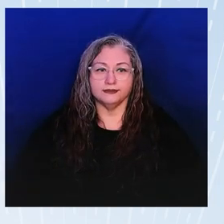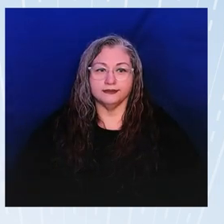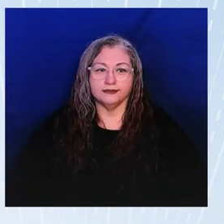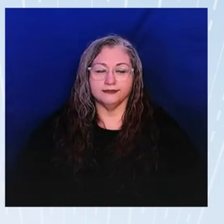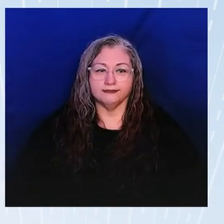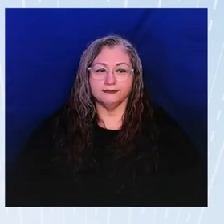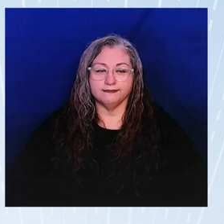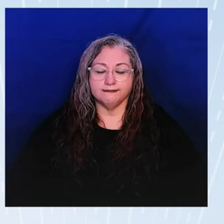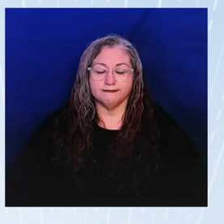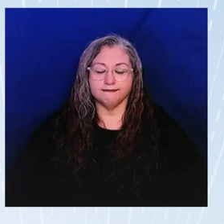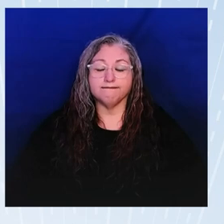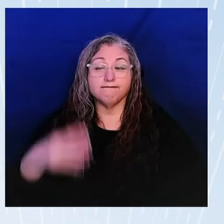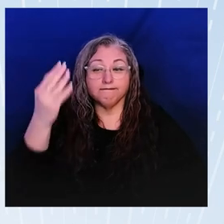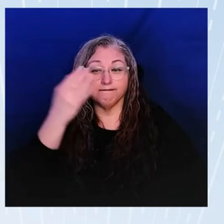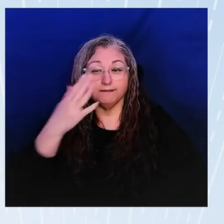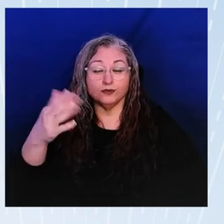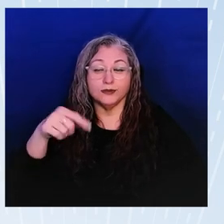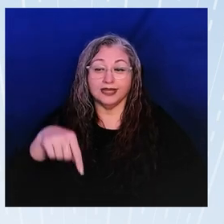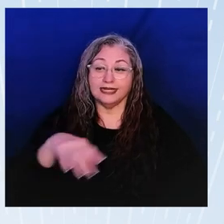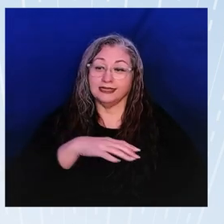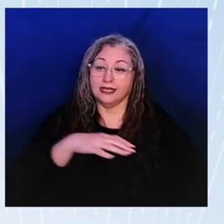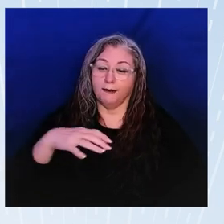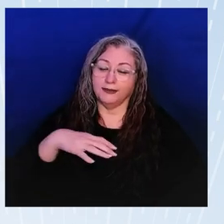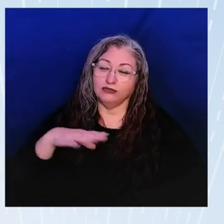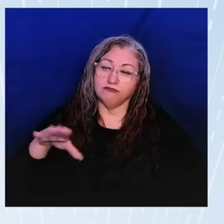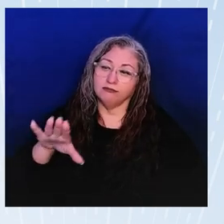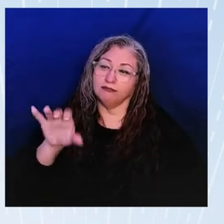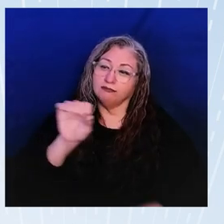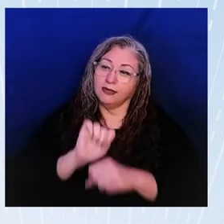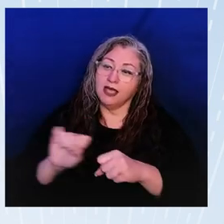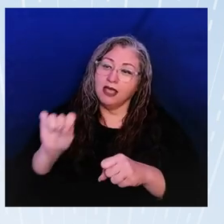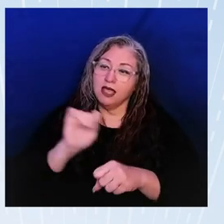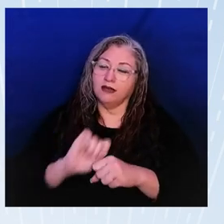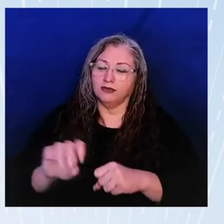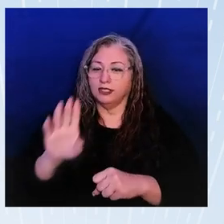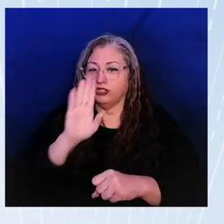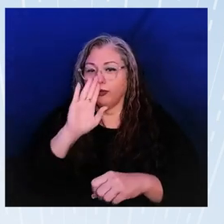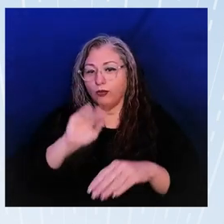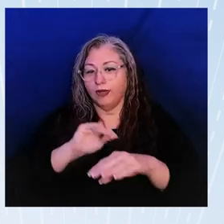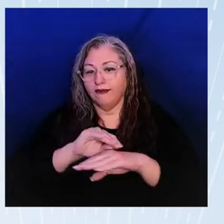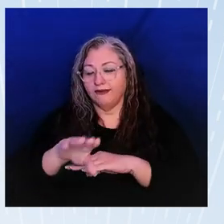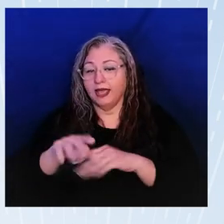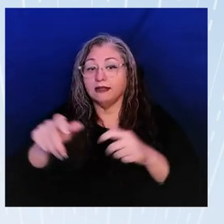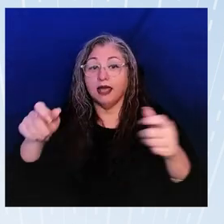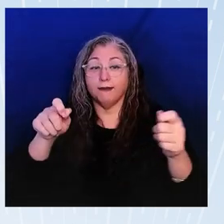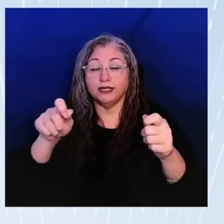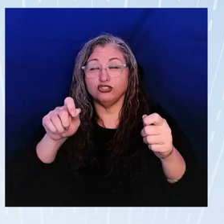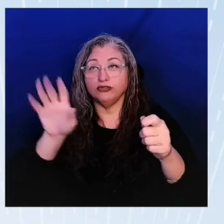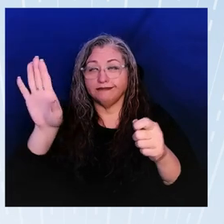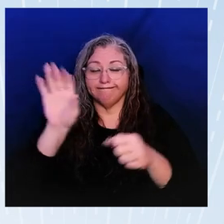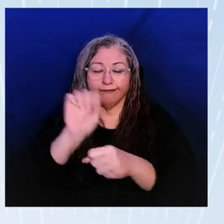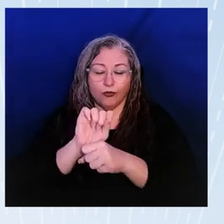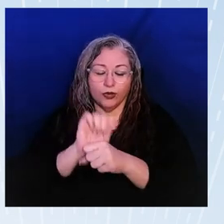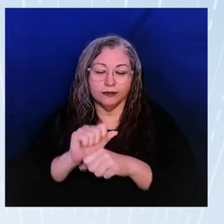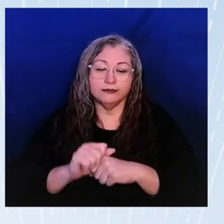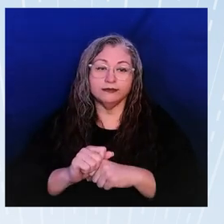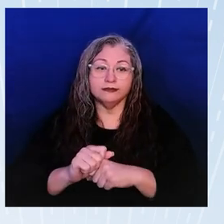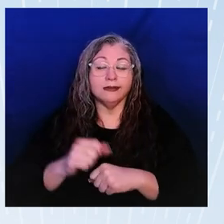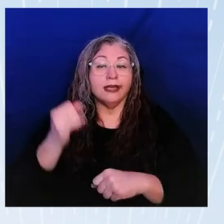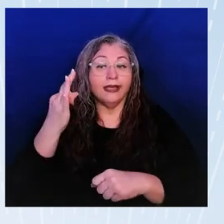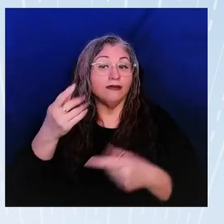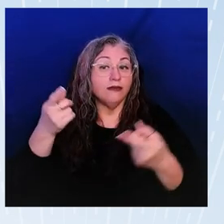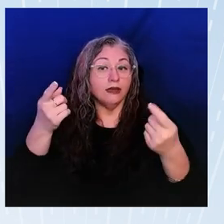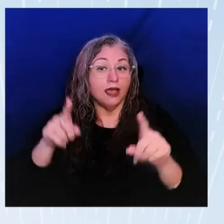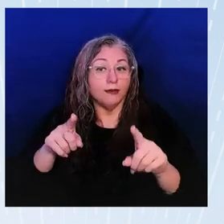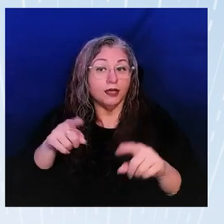I want you to know that this commission's efforts are directly affecting the administration's work. If by chance, for those